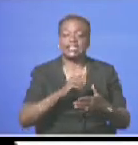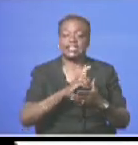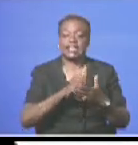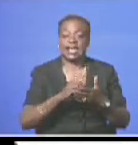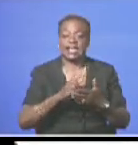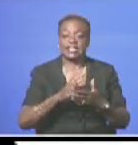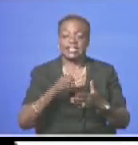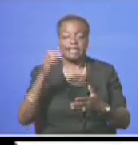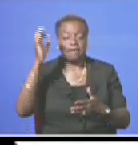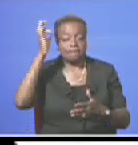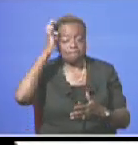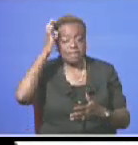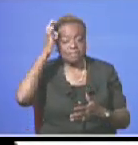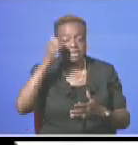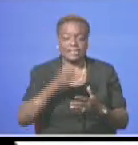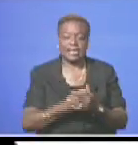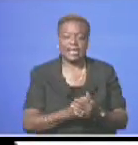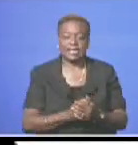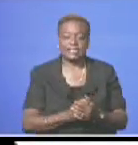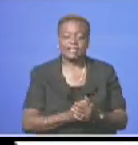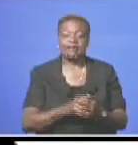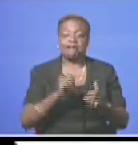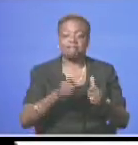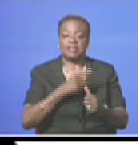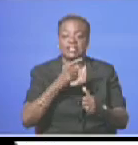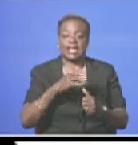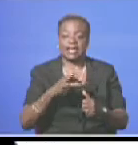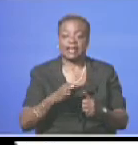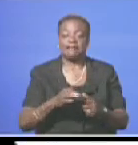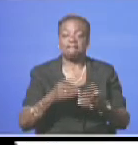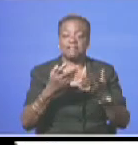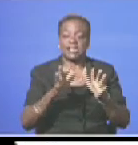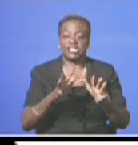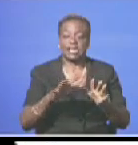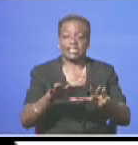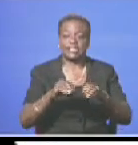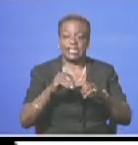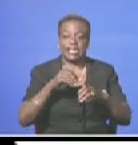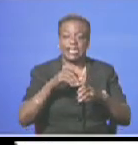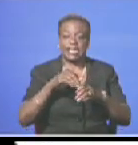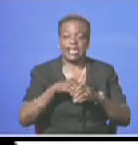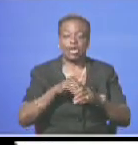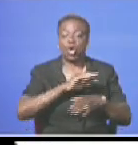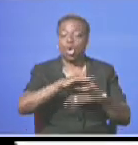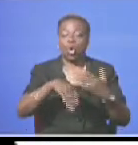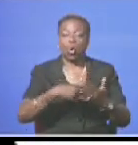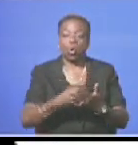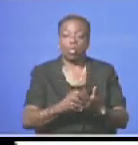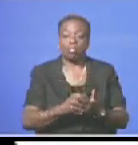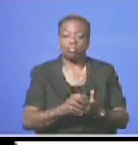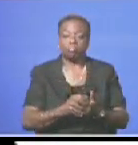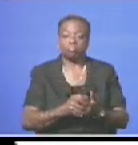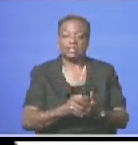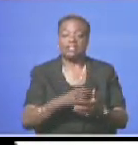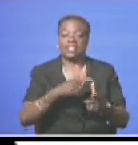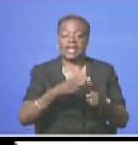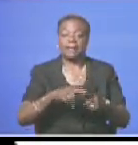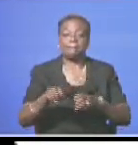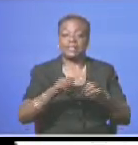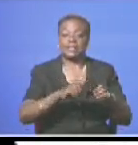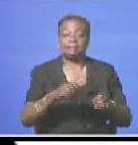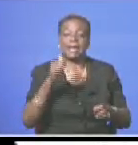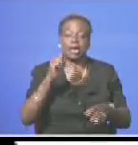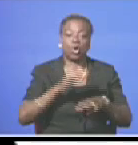that I want. And then I fit it, take in any adjustments or anything on it. And then I put it back on